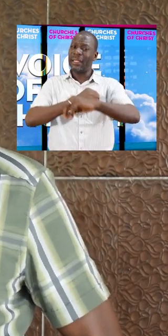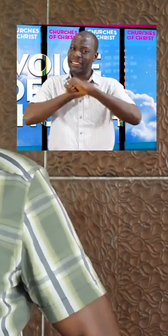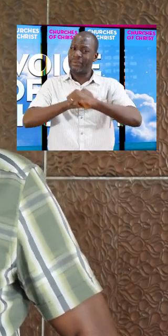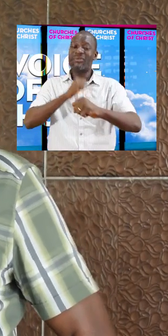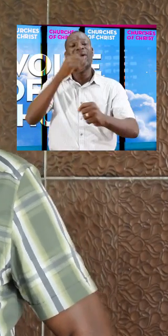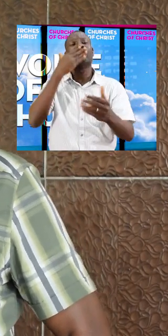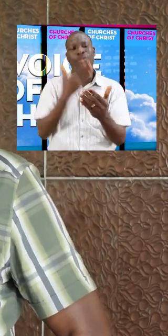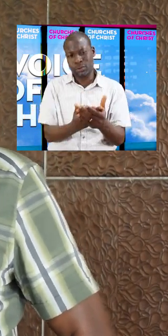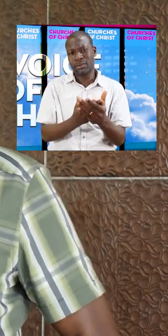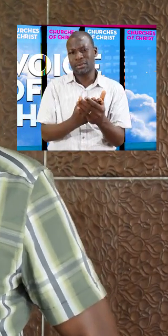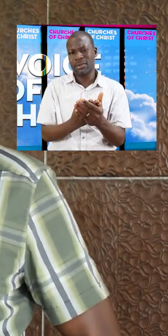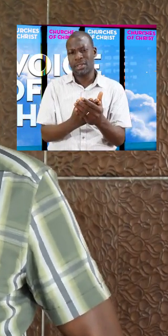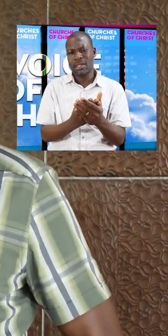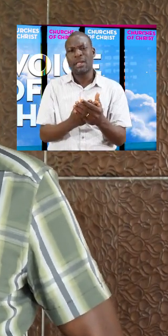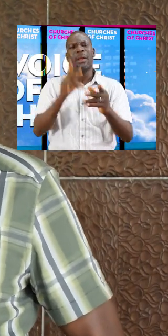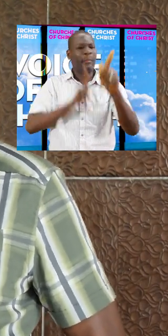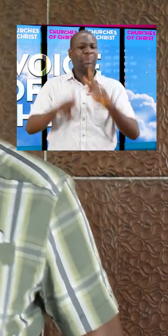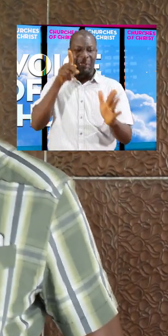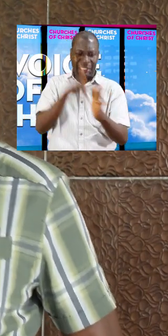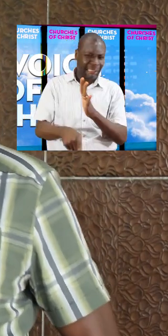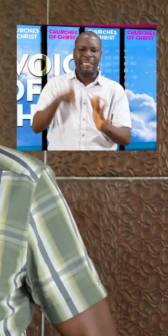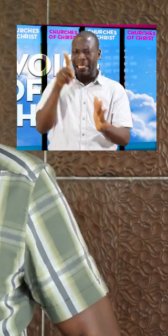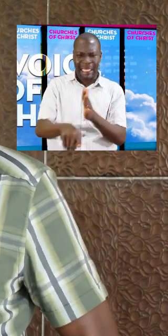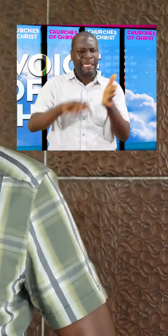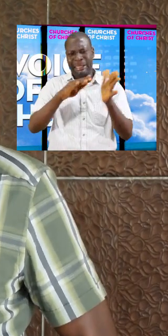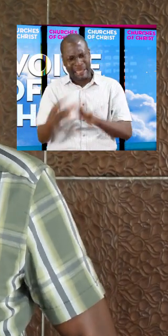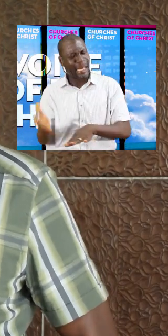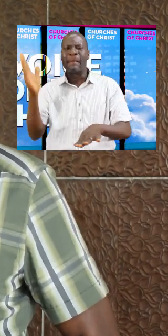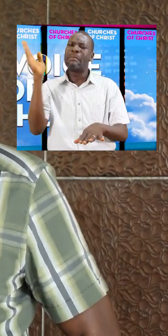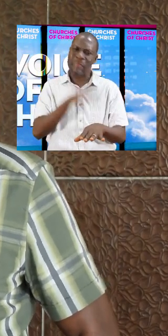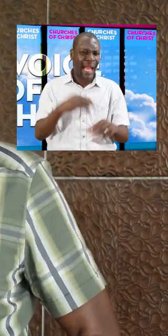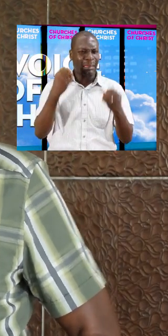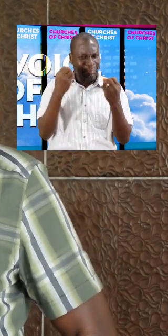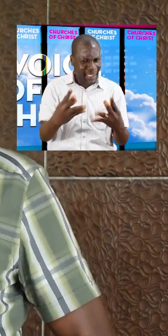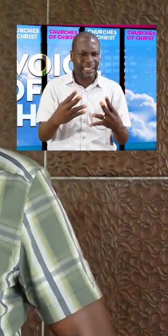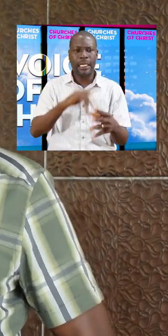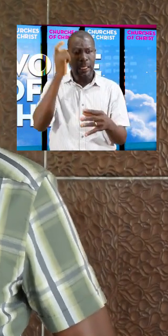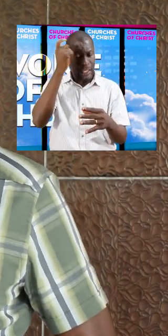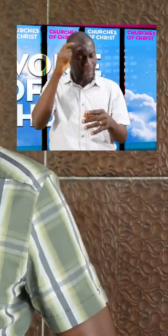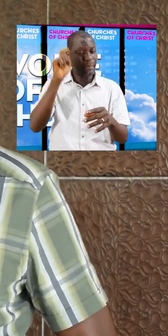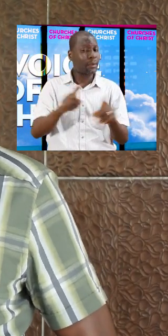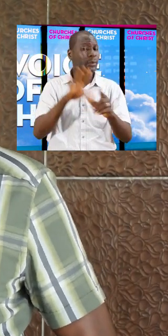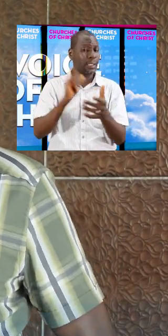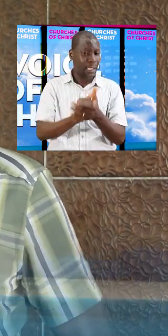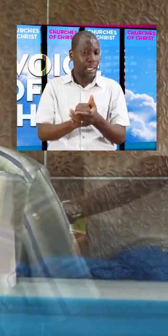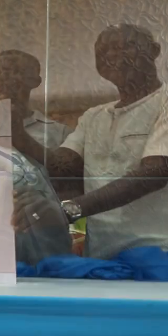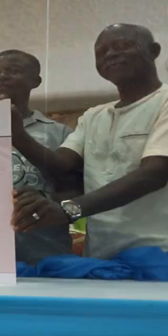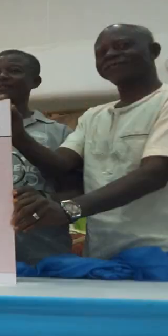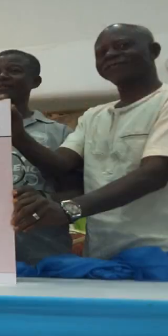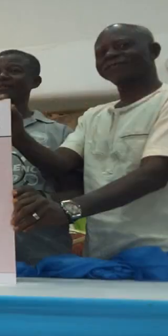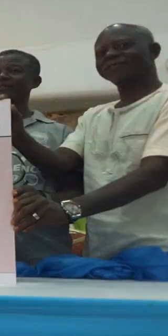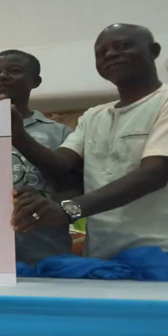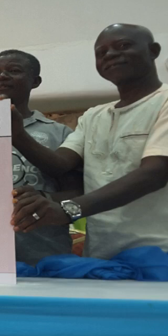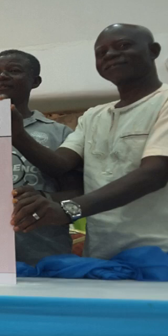papa enipa kunkuma kunkum no e do so dodo a aban etwa so hwe na oyɛ na meka no saa enam